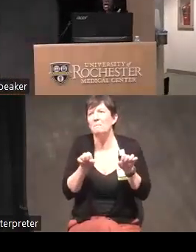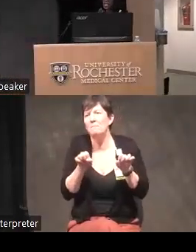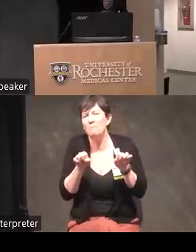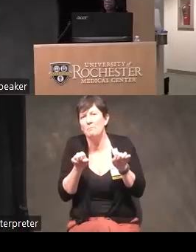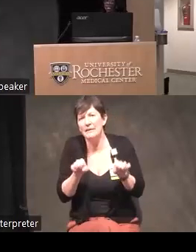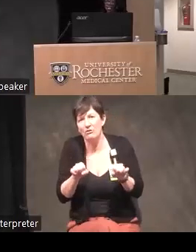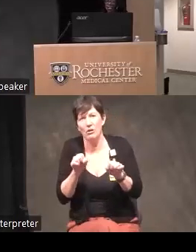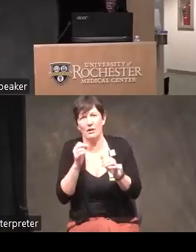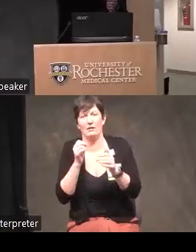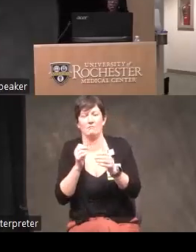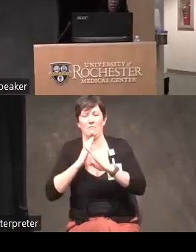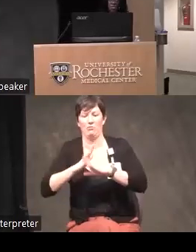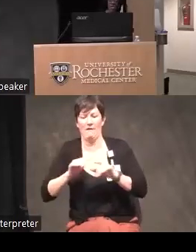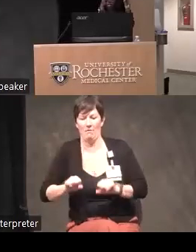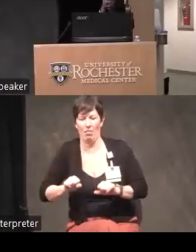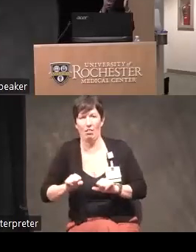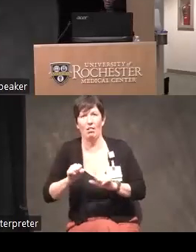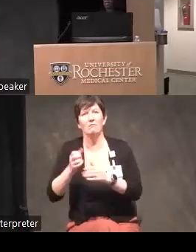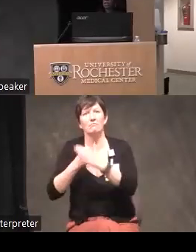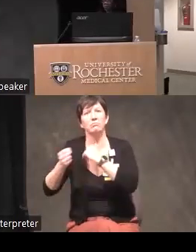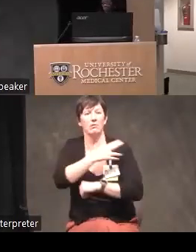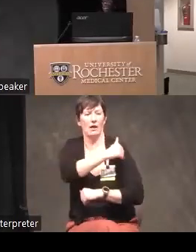preventable hospitalizations. Rochester,